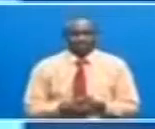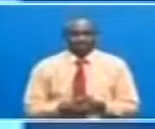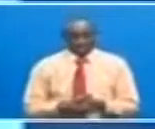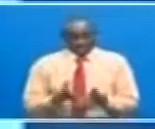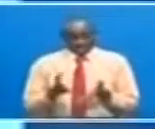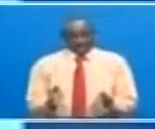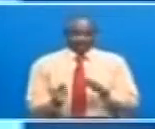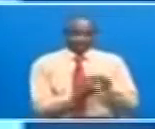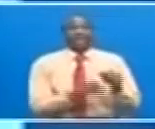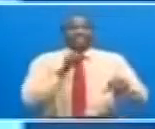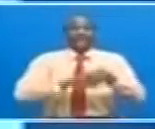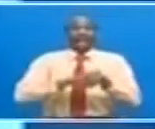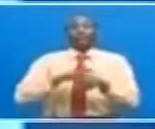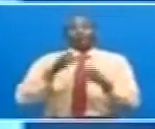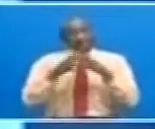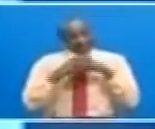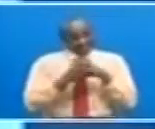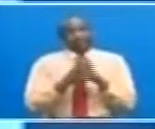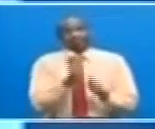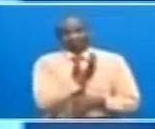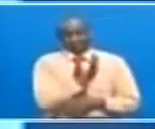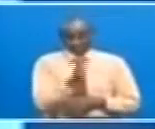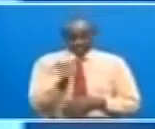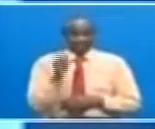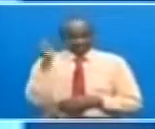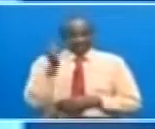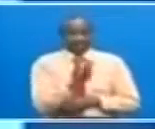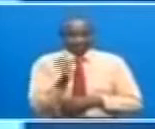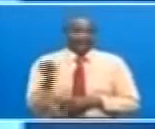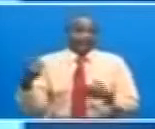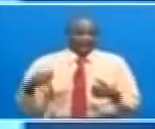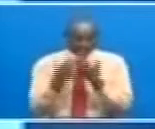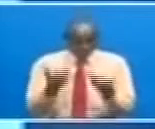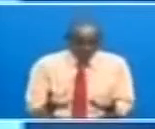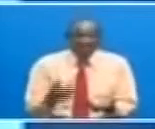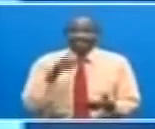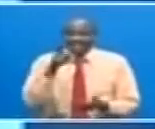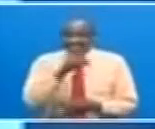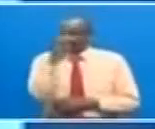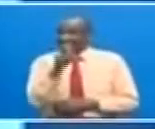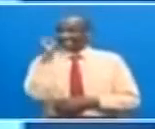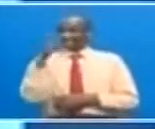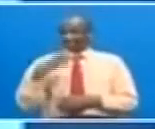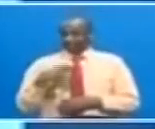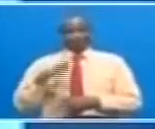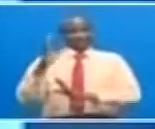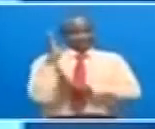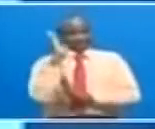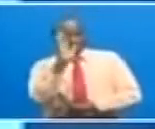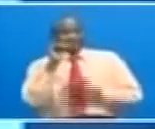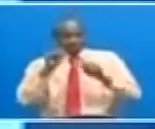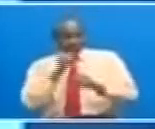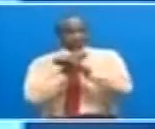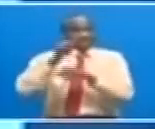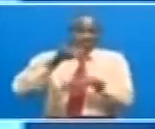The visit by U.S. President Barack Obama no doubt provided the biggest test on whether or not the Kenyan security forces were up to the